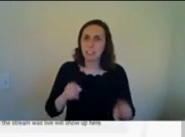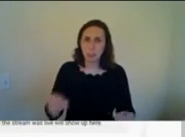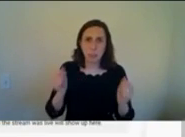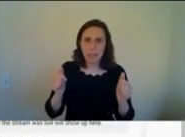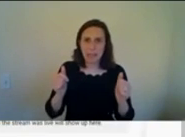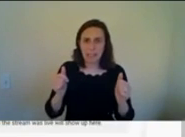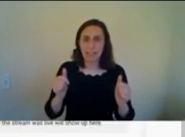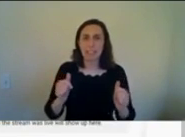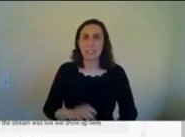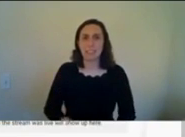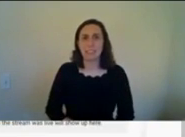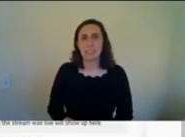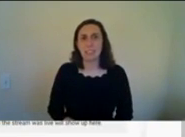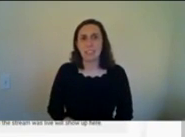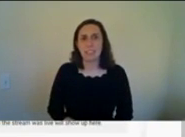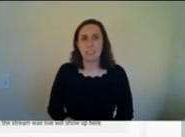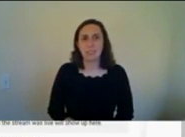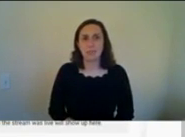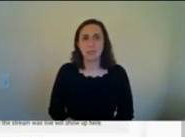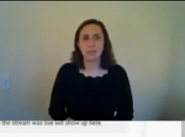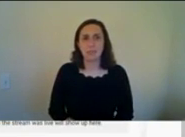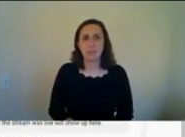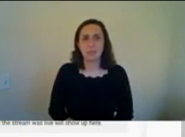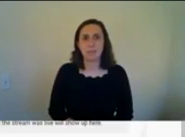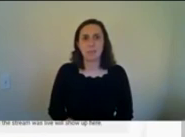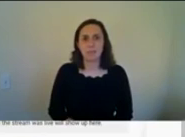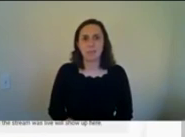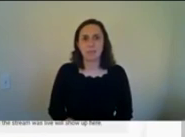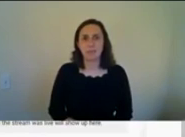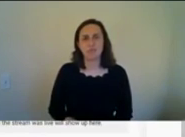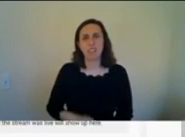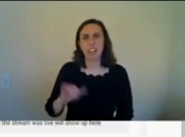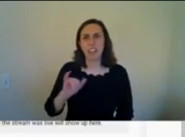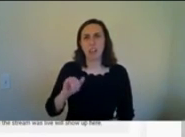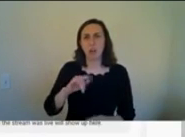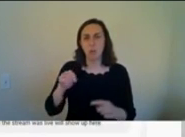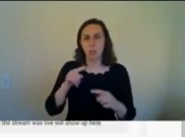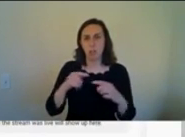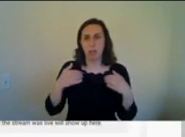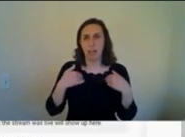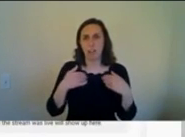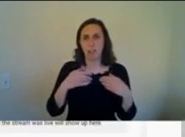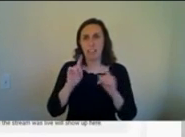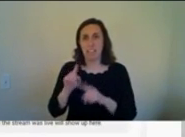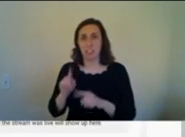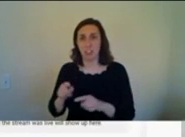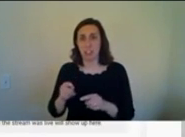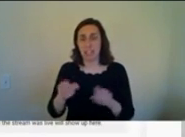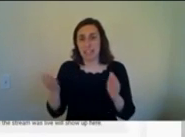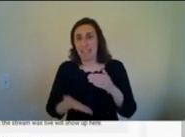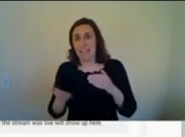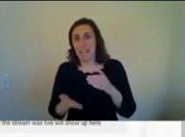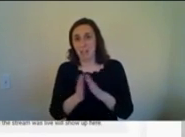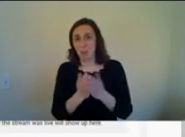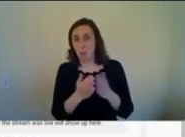immediately. Kind of similar to how answers in the back of the book used to be done, but in a way